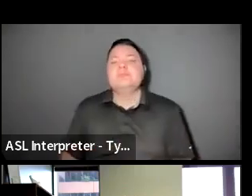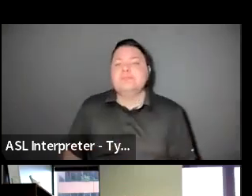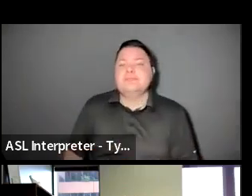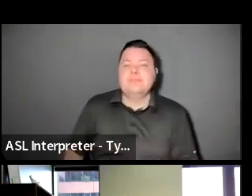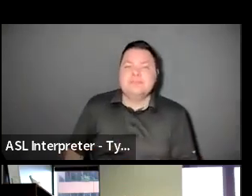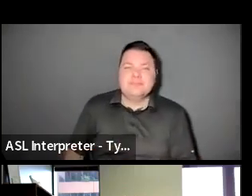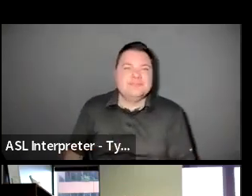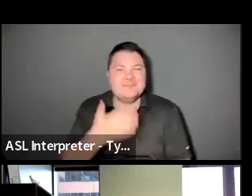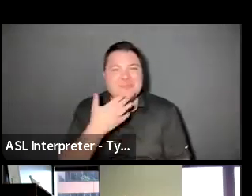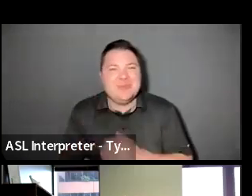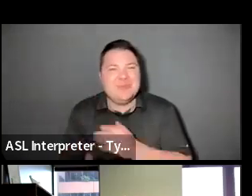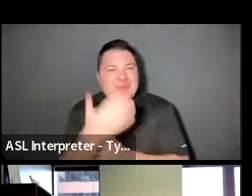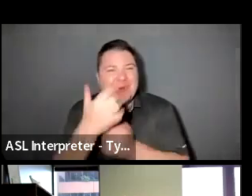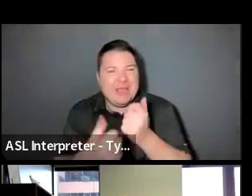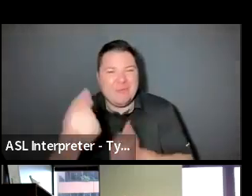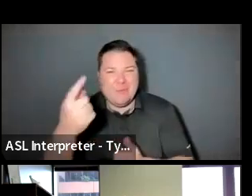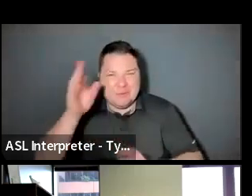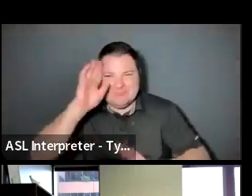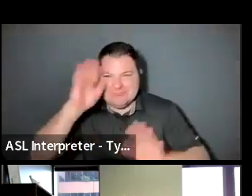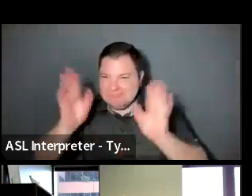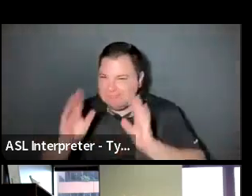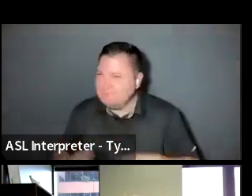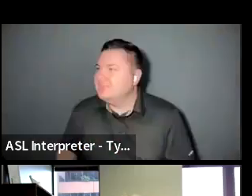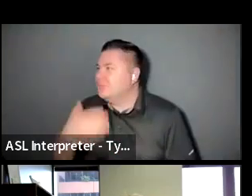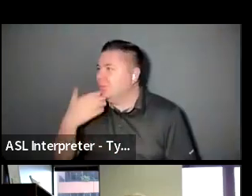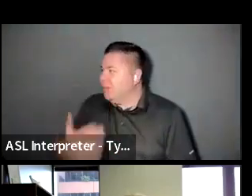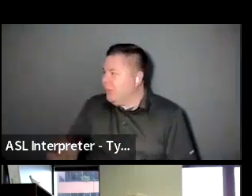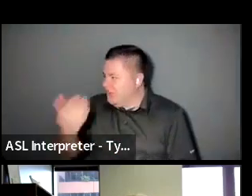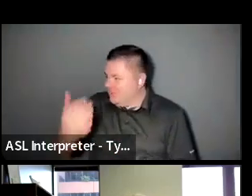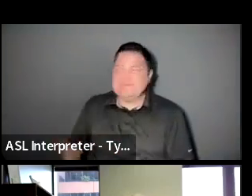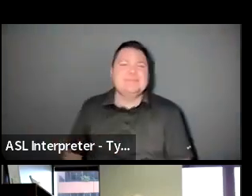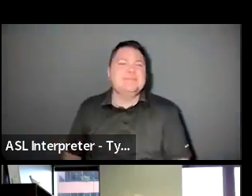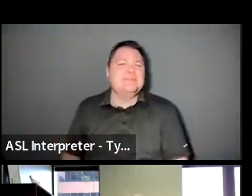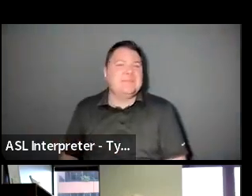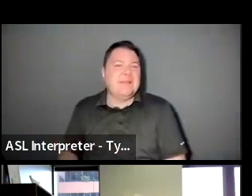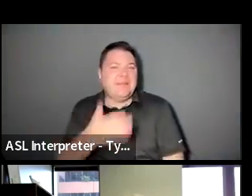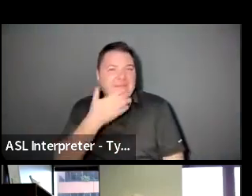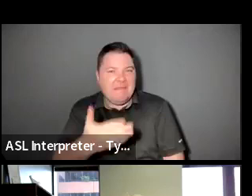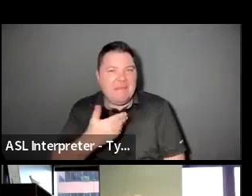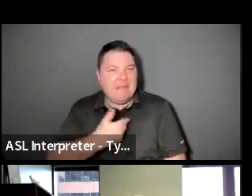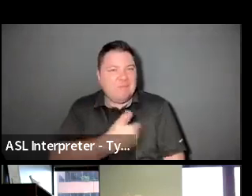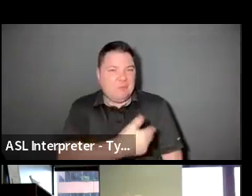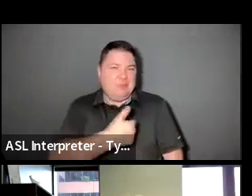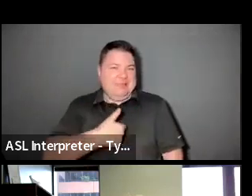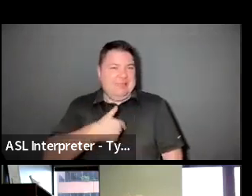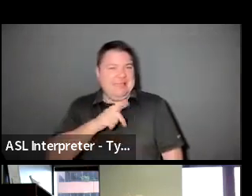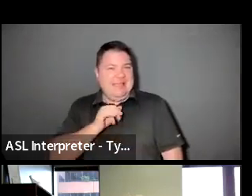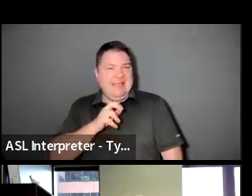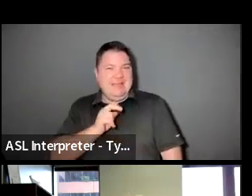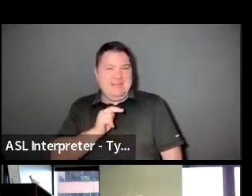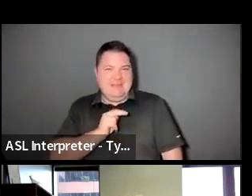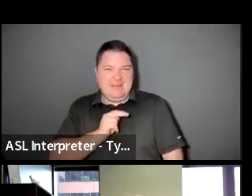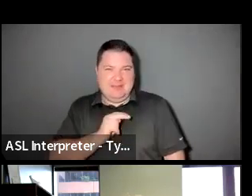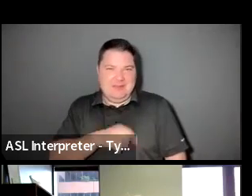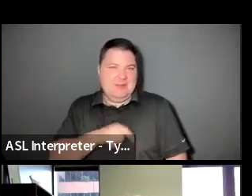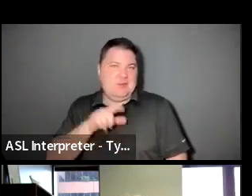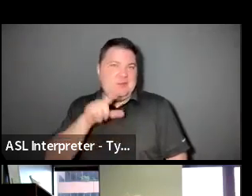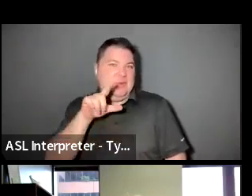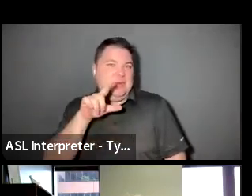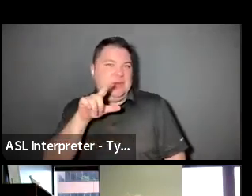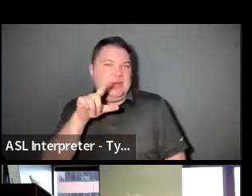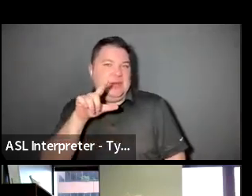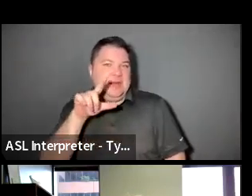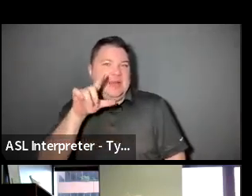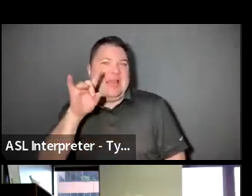Good morning, everyone. Good morning. Thank you for the introduction, Kevin. But it was 28 years, not